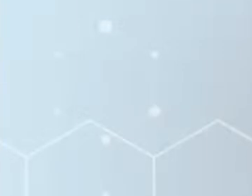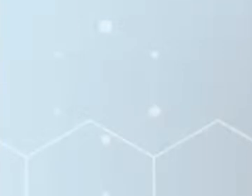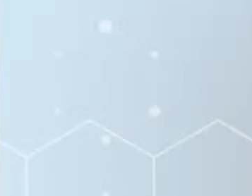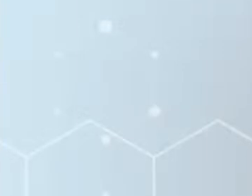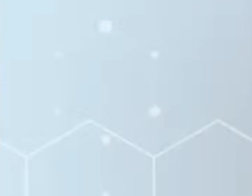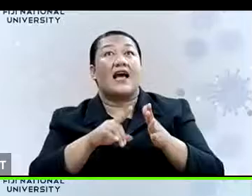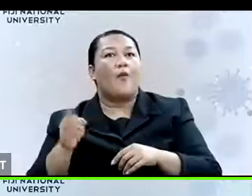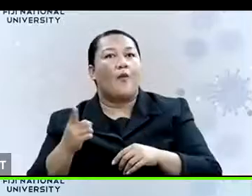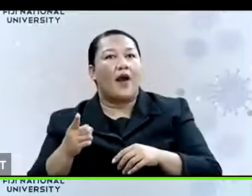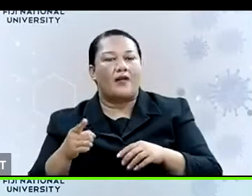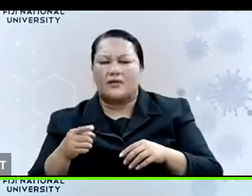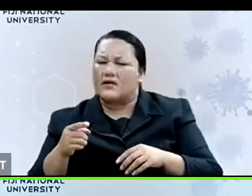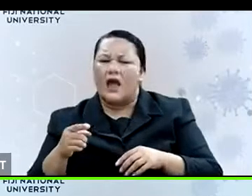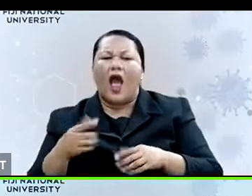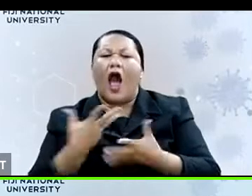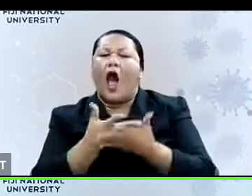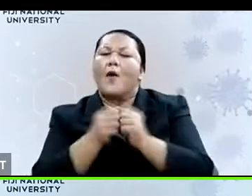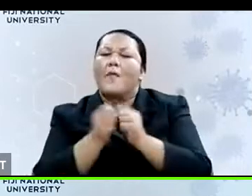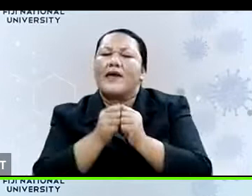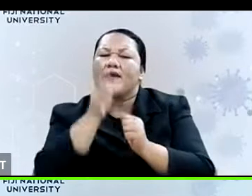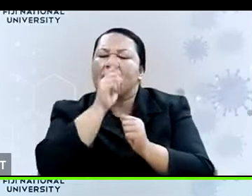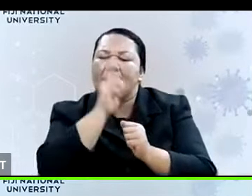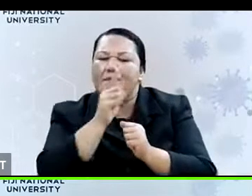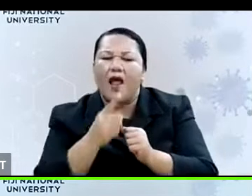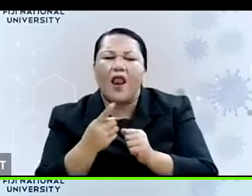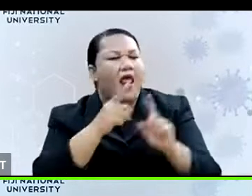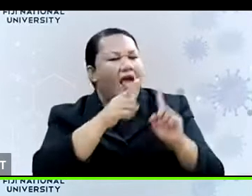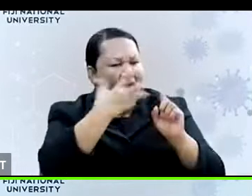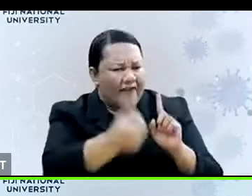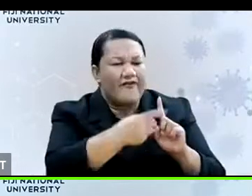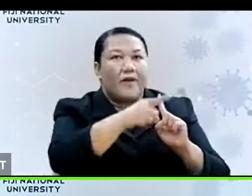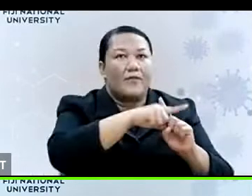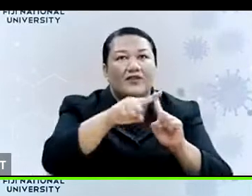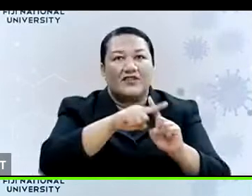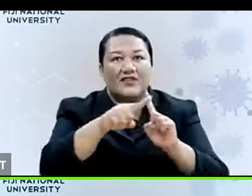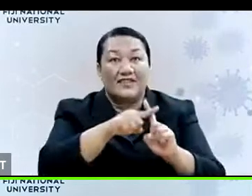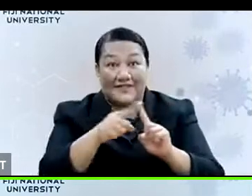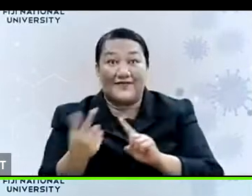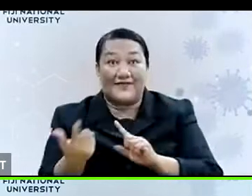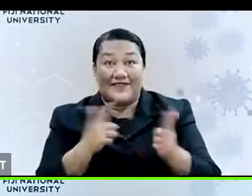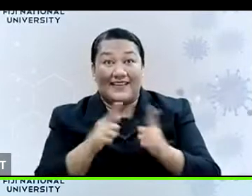come back positive. So sort of self-explanatory, I guess, in that sense.